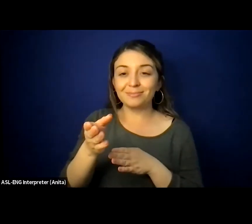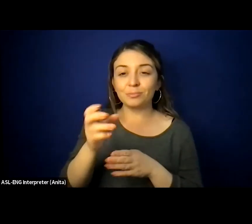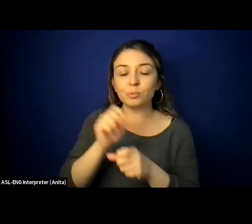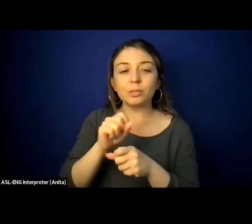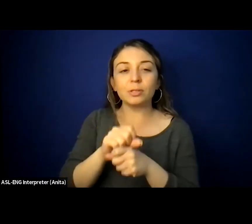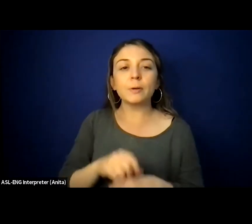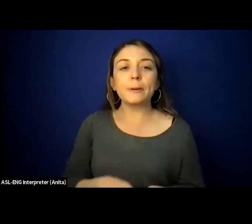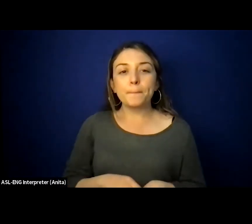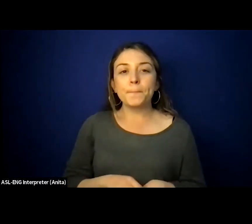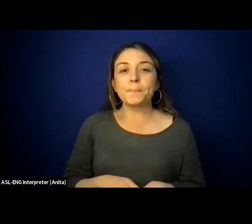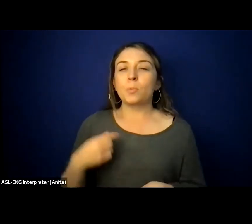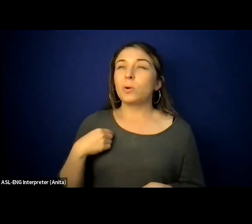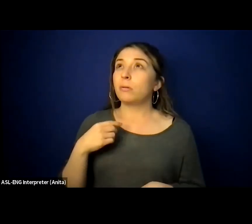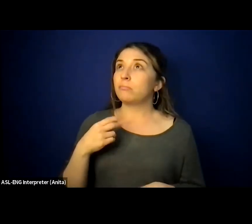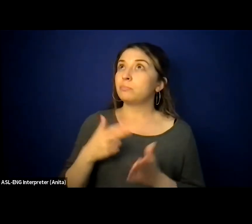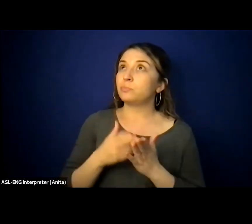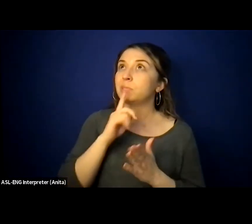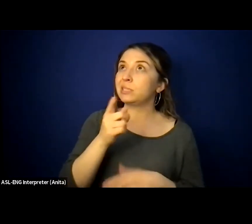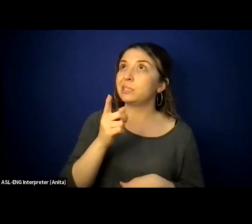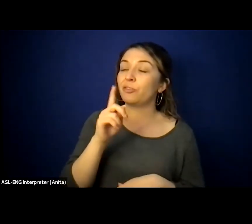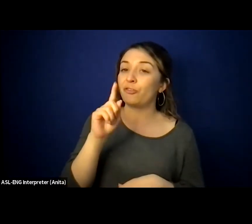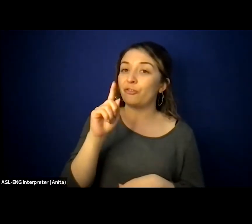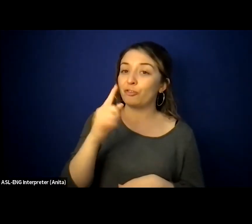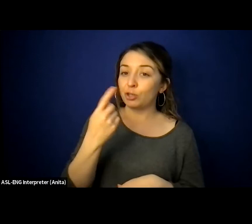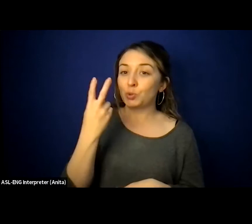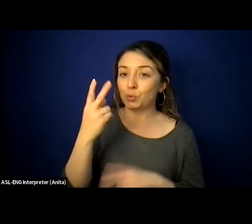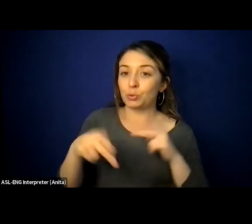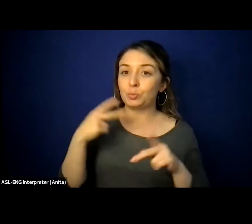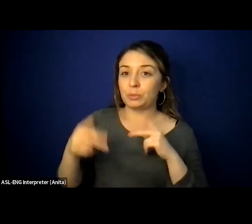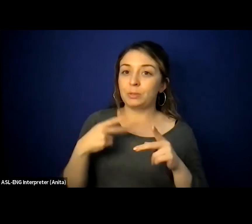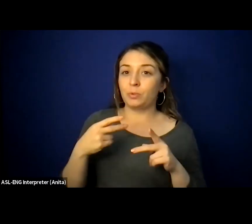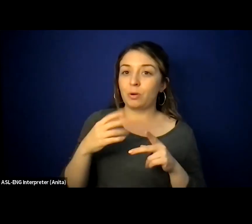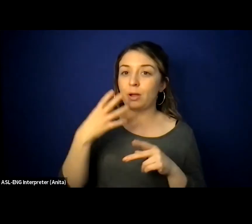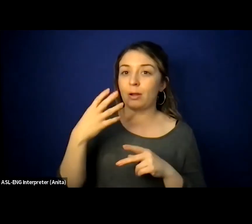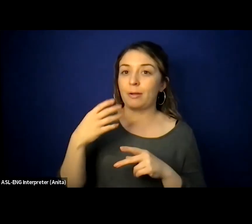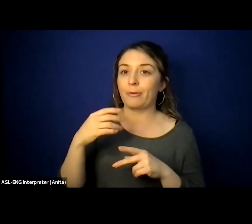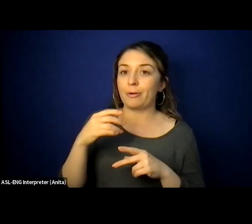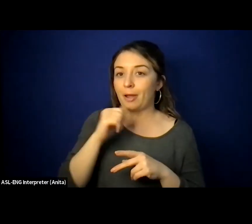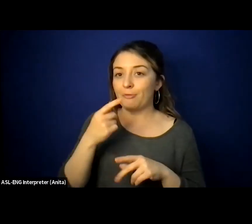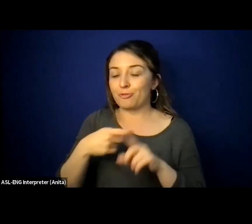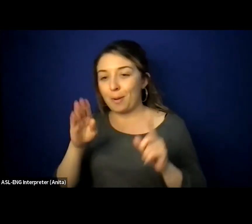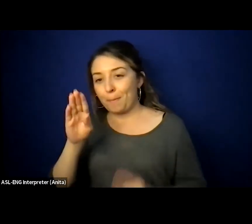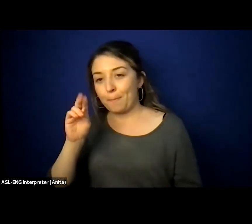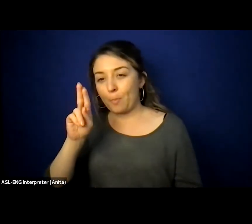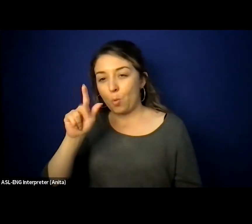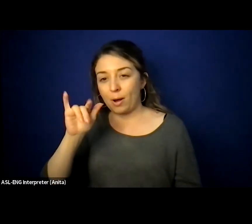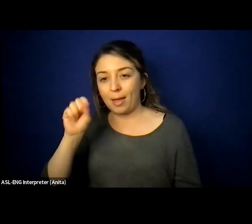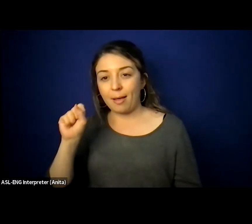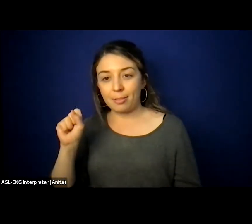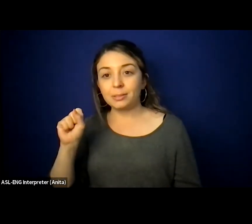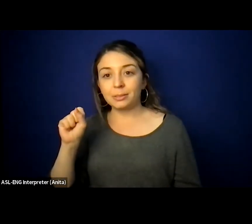the first two people outside of Borealis Philanthropy to welcome me into this role as well, which meant a